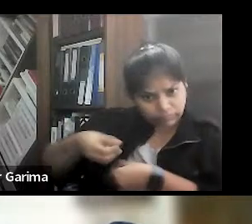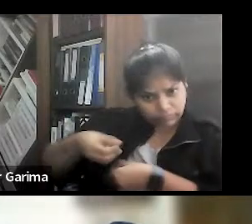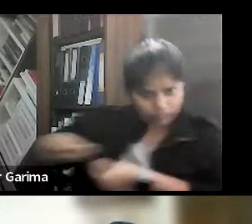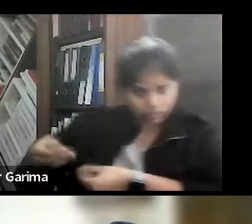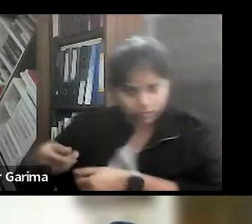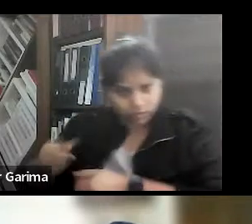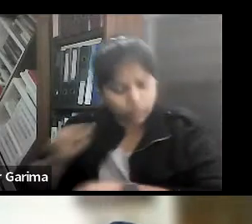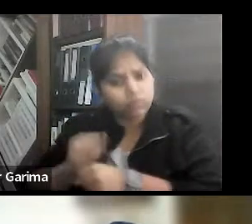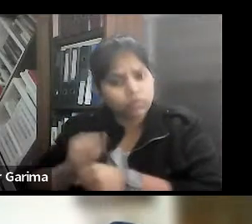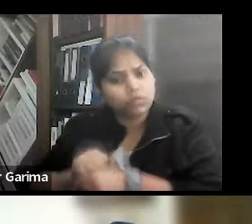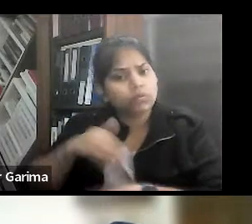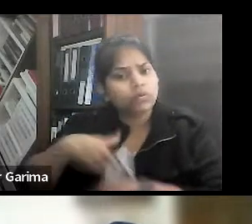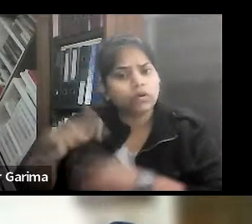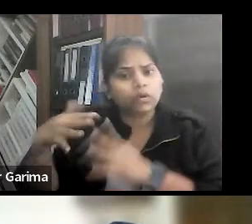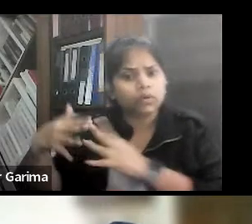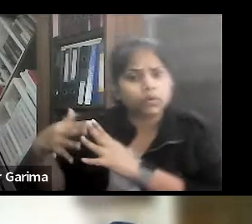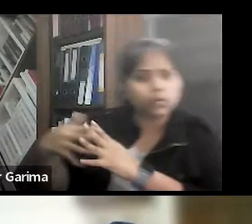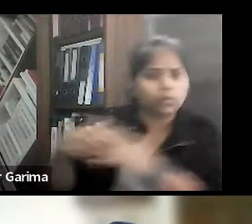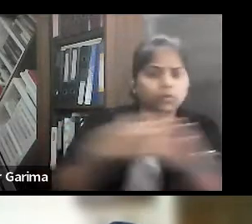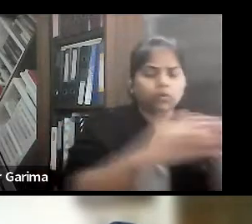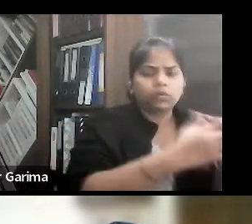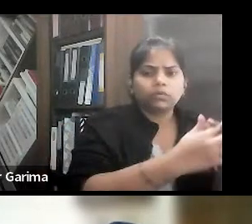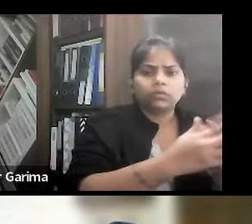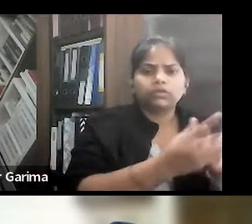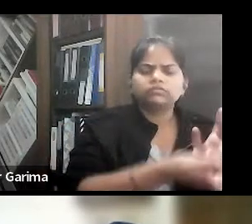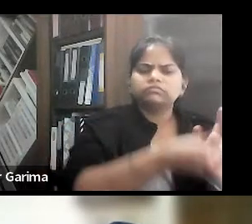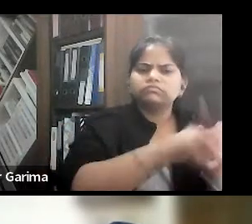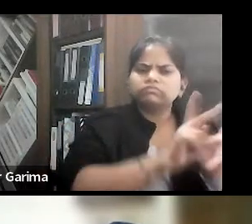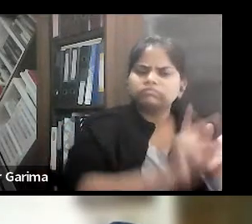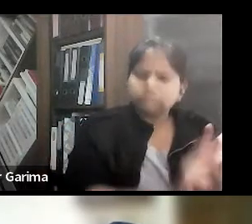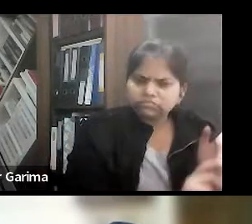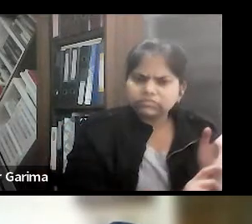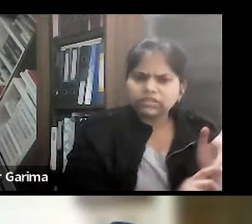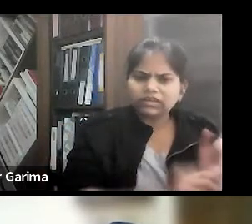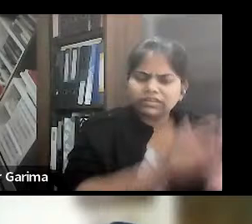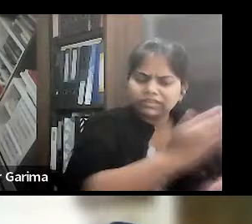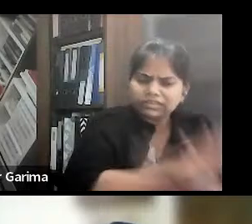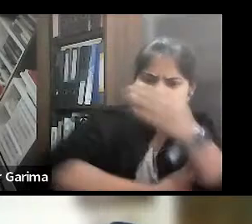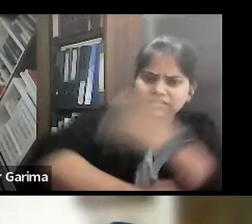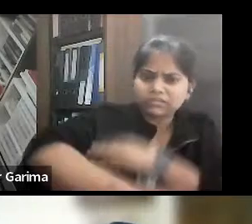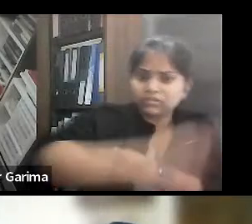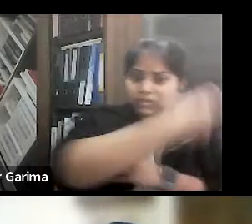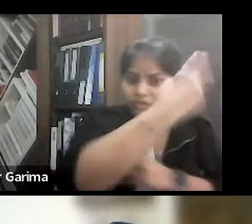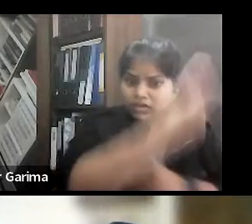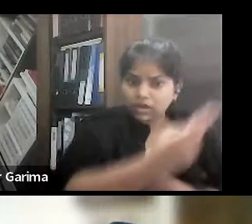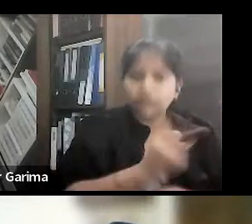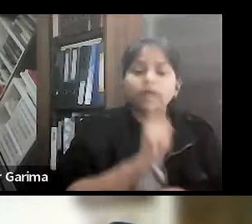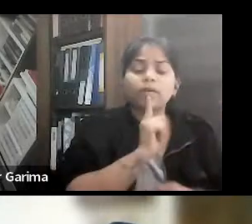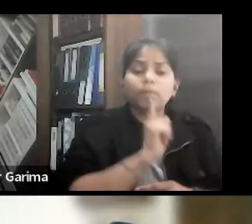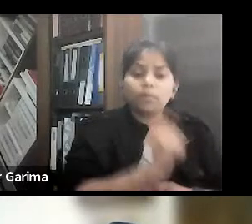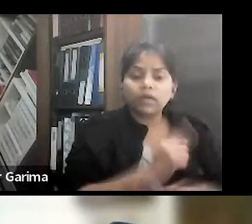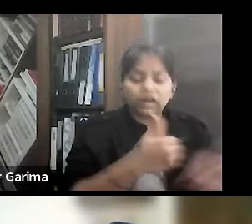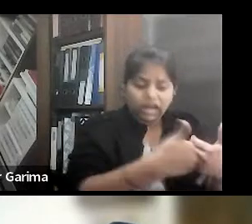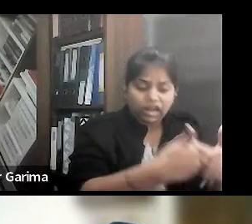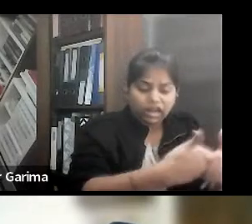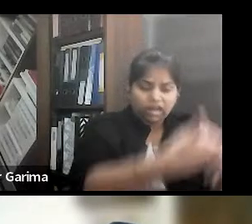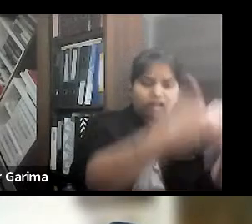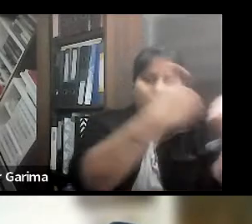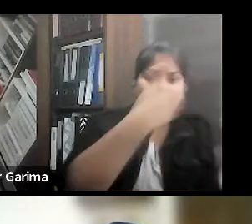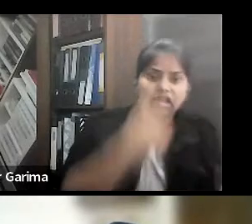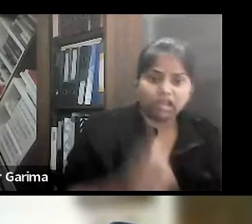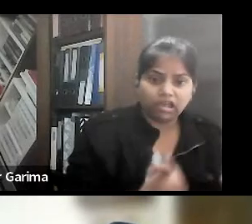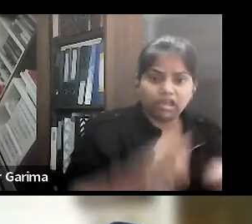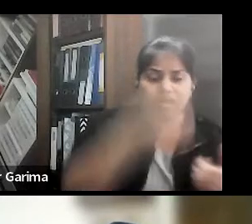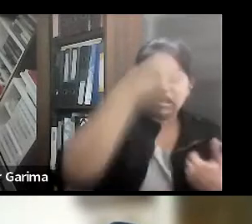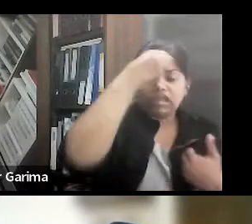mainly in the West to resuscitate disability art, but without losing the importance of acknowledging